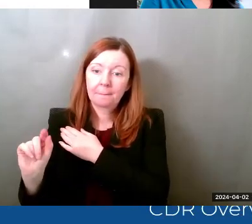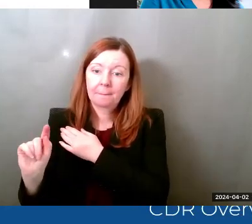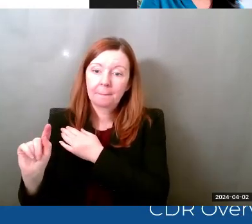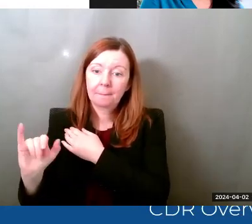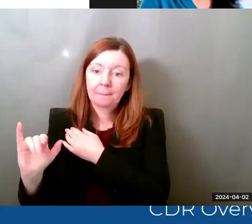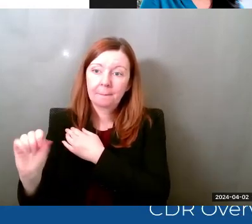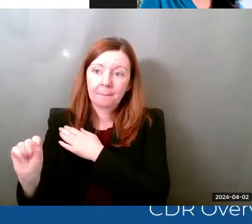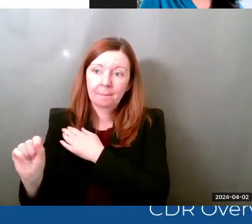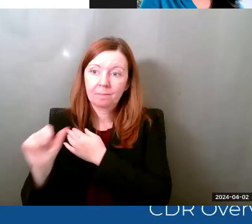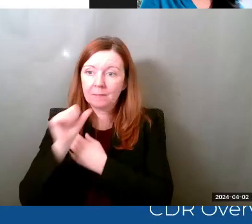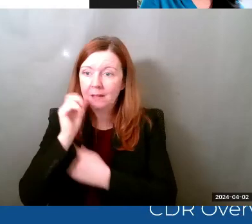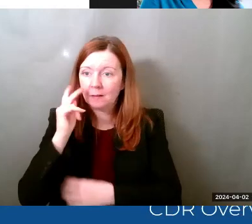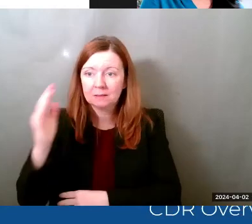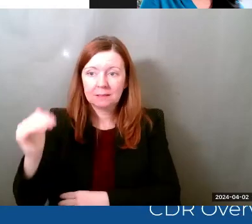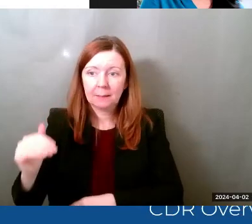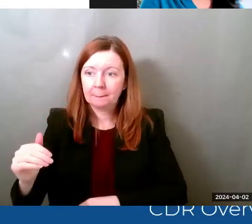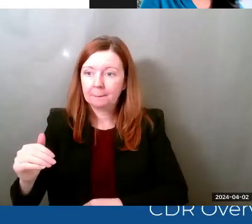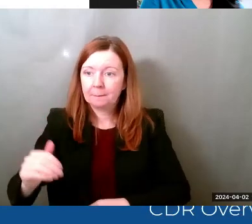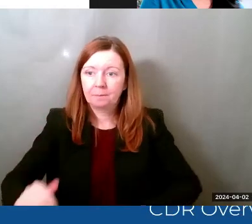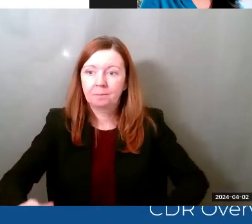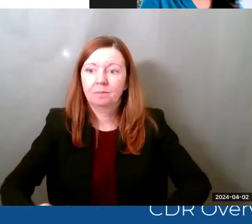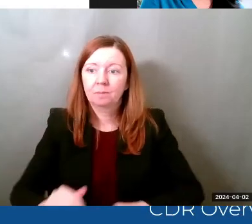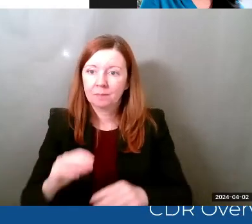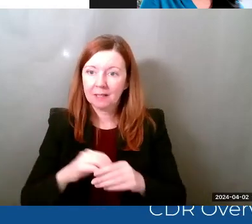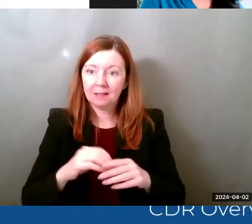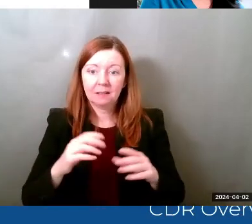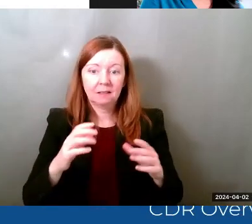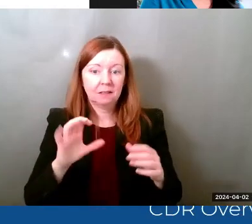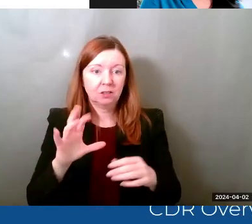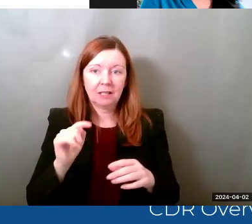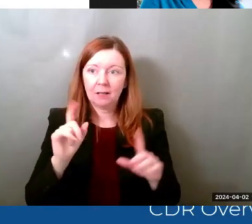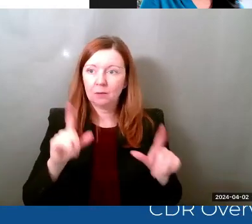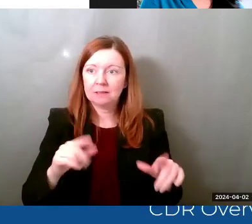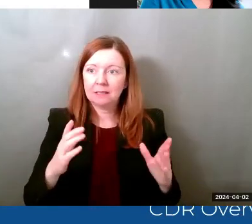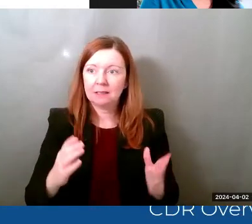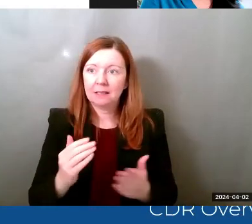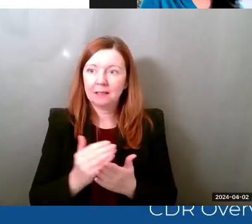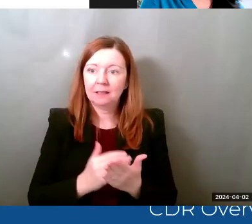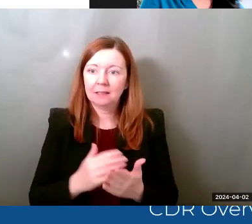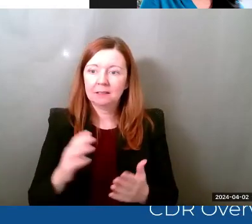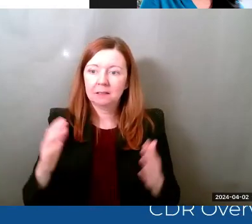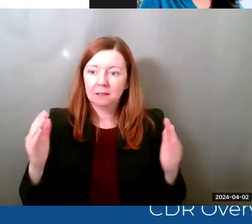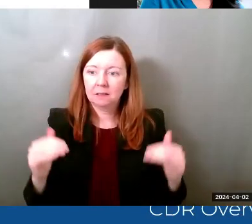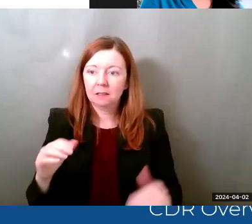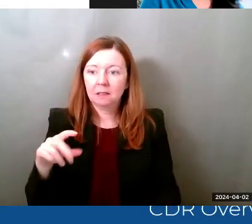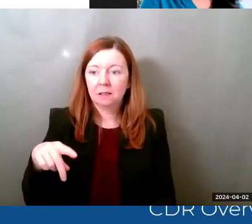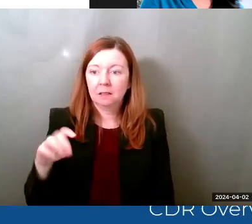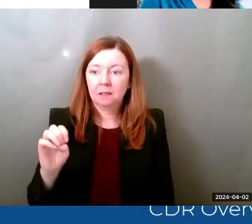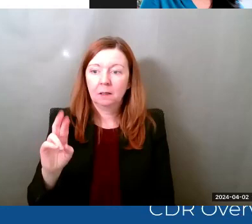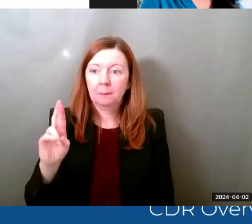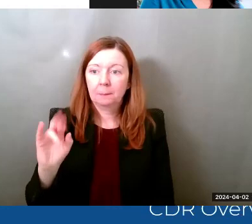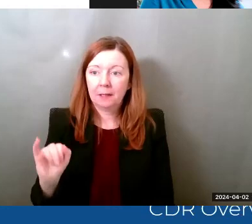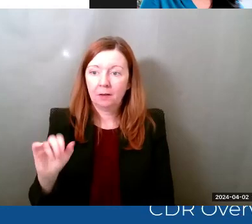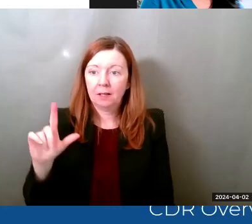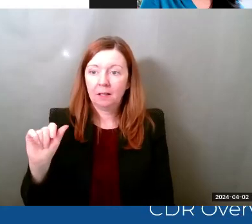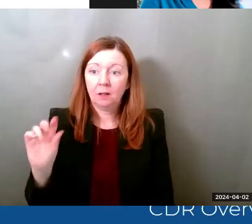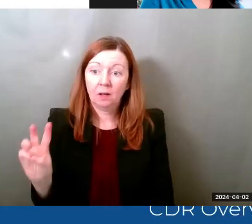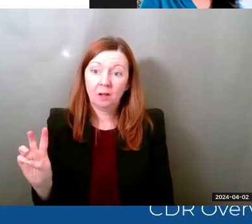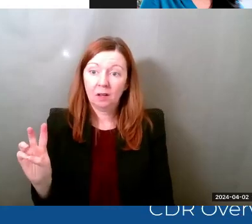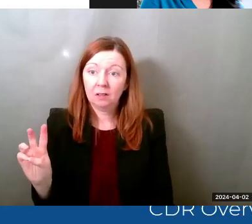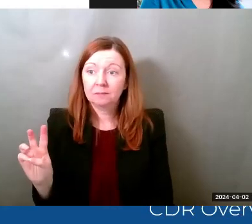although I'm not seeing them in the chat or in the attendee list. Try Harry Law